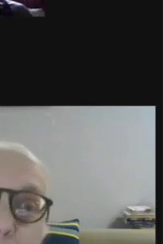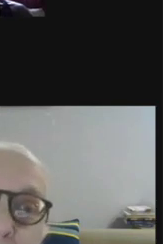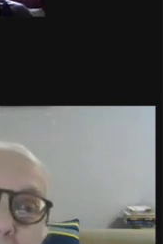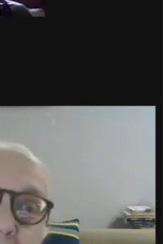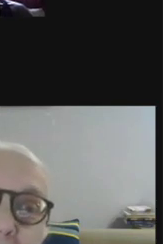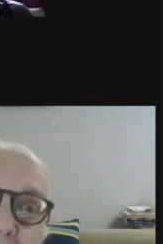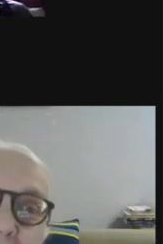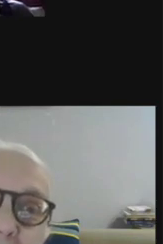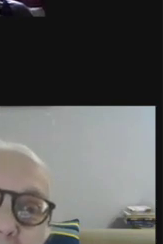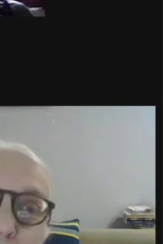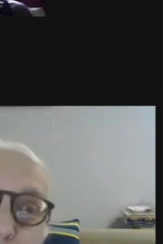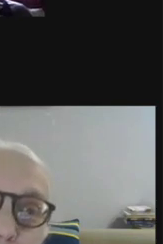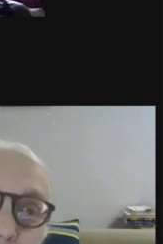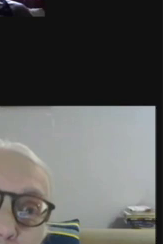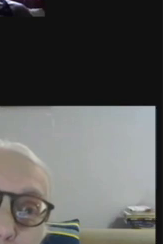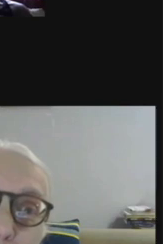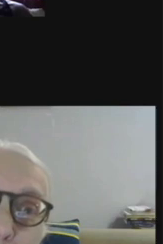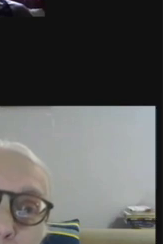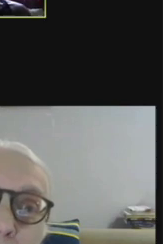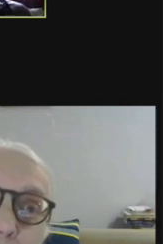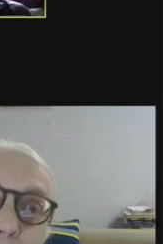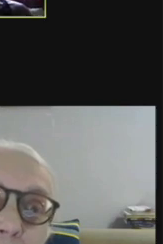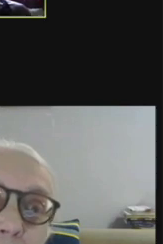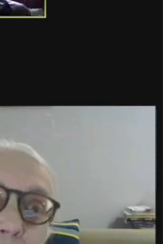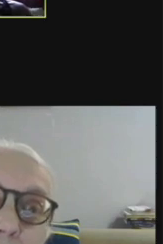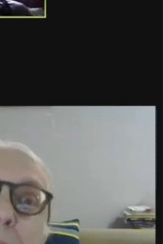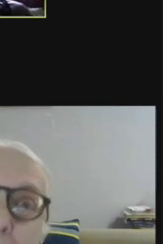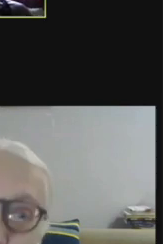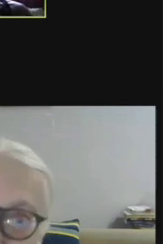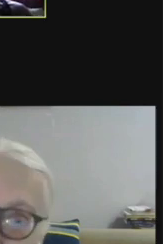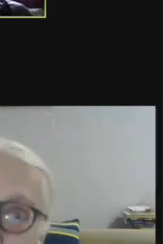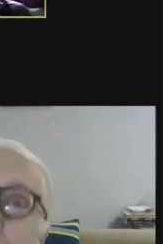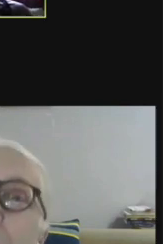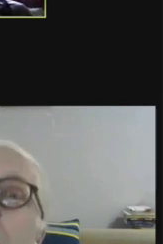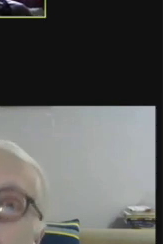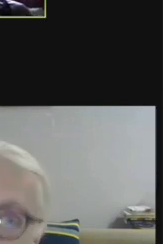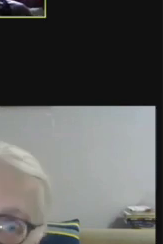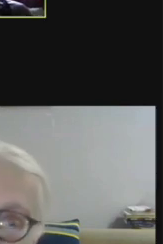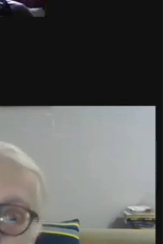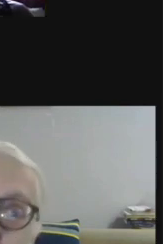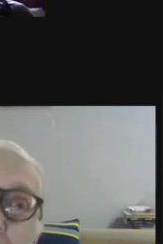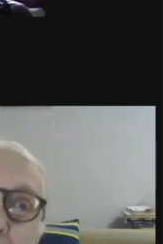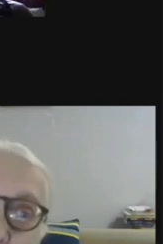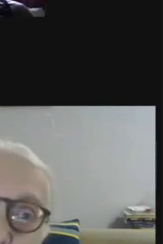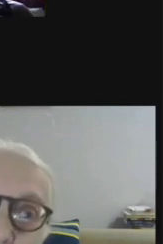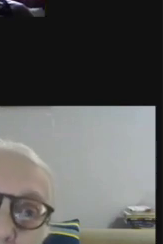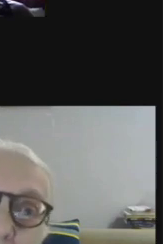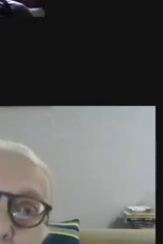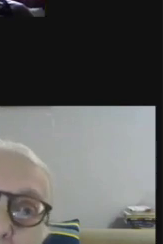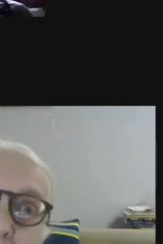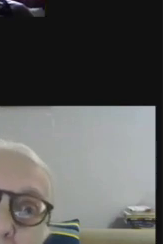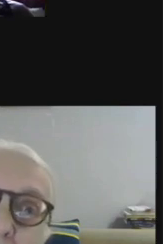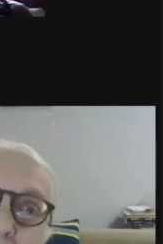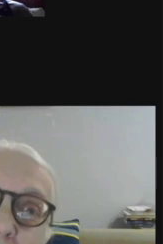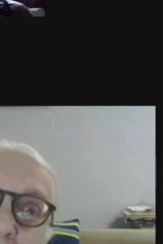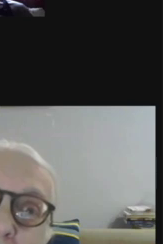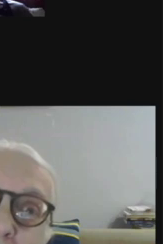Ooh. I've never been there. Have you been there's a lot before? Of good food in New Orleans. Have you been there before, she asked? No.